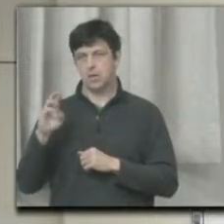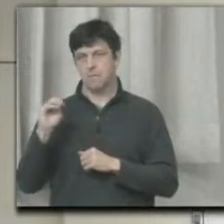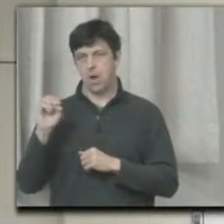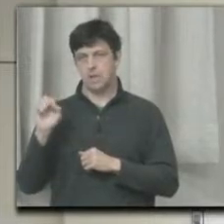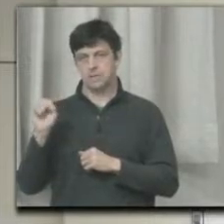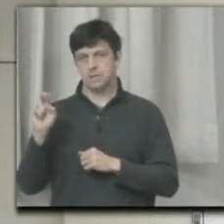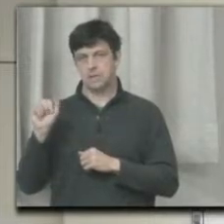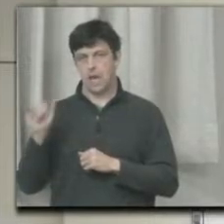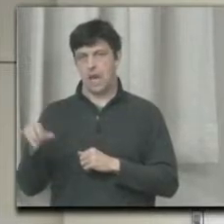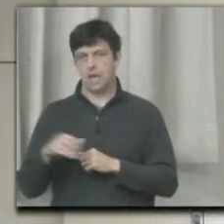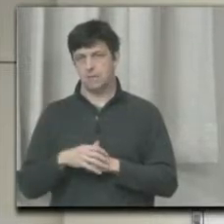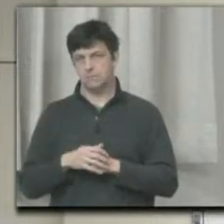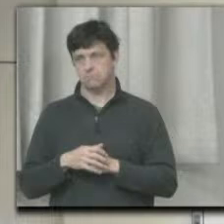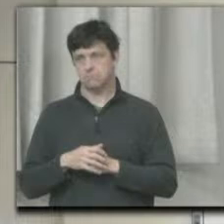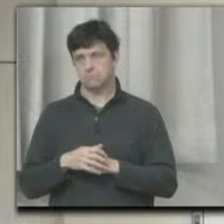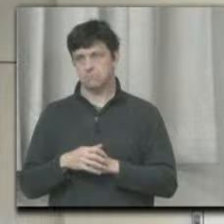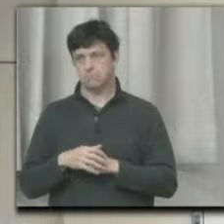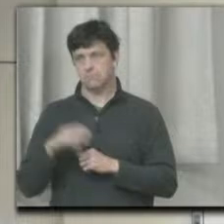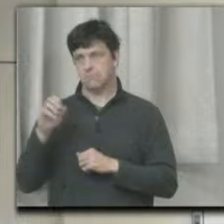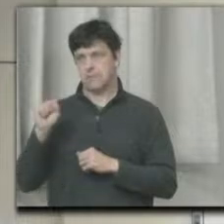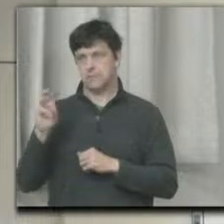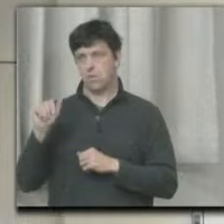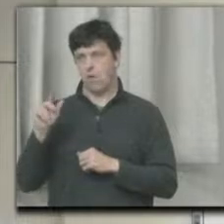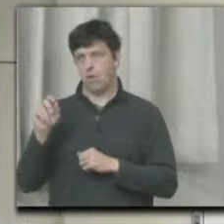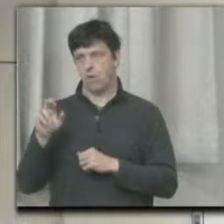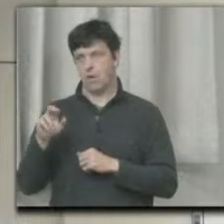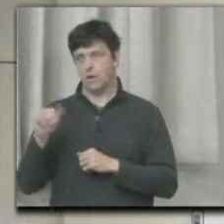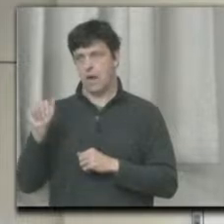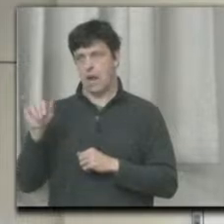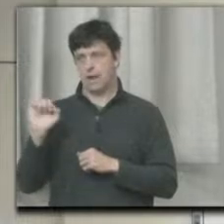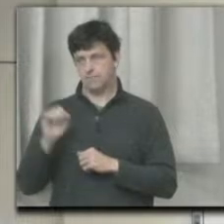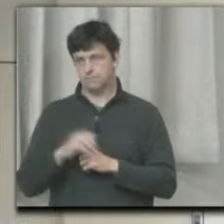Nay. Ms. Walker. Aye.